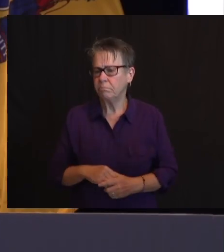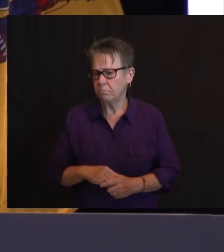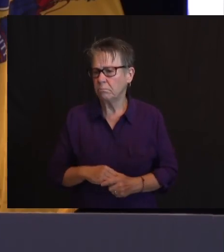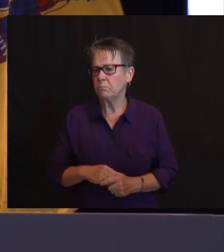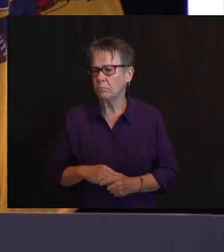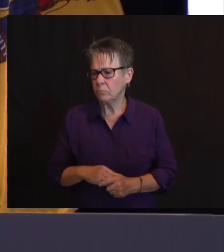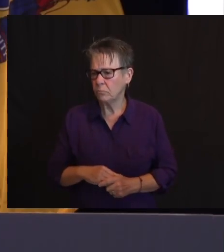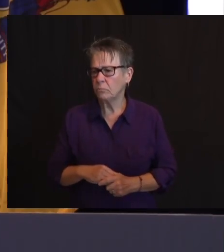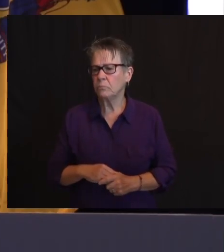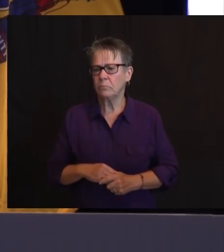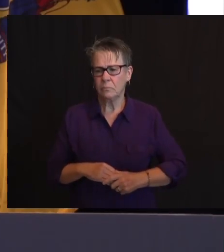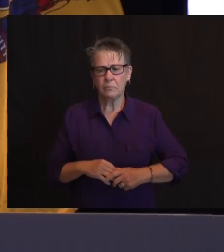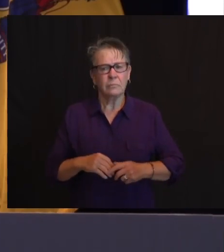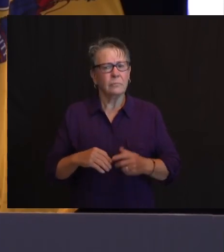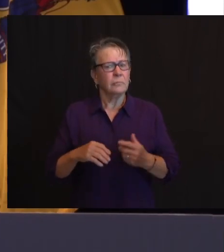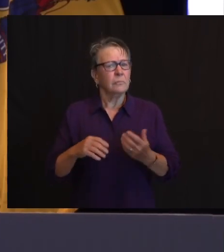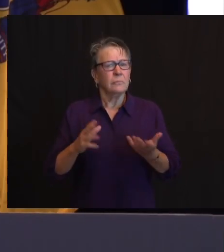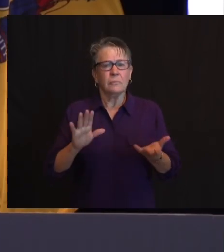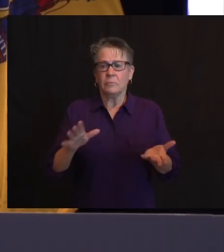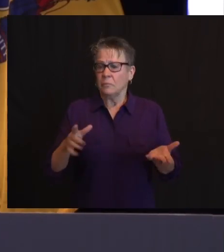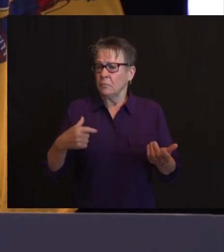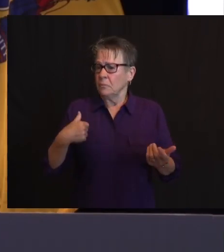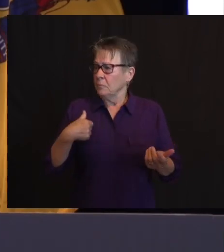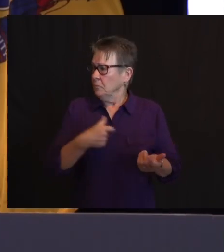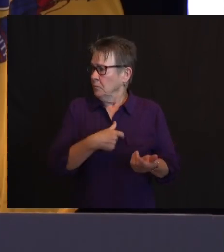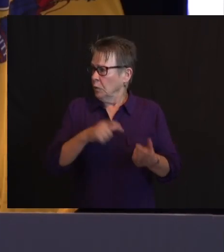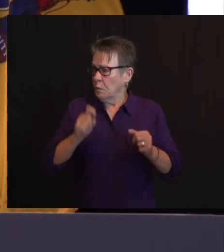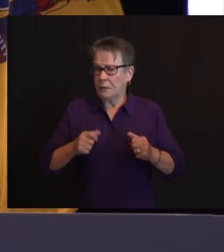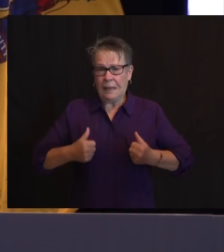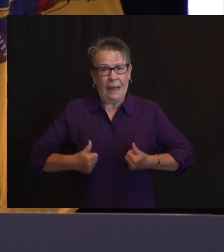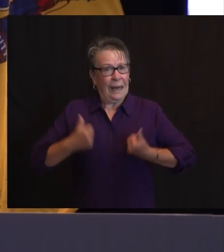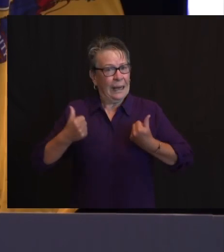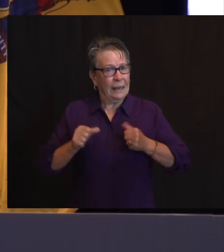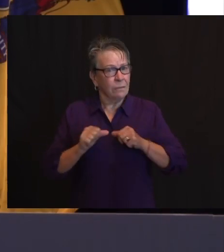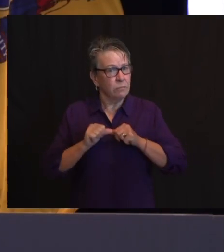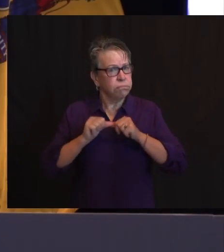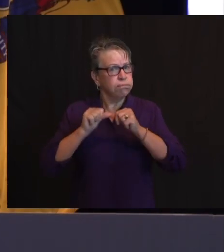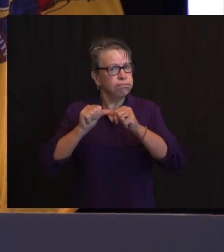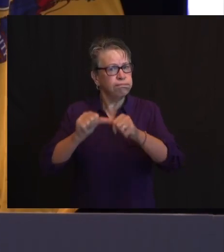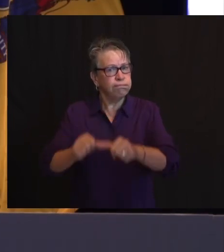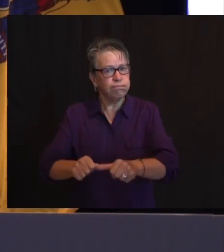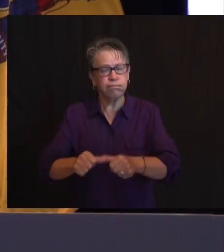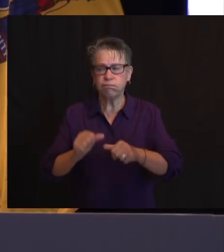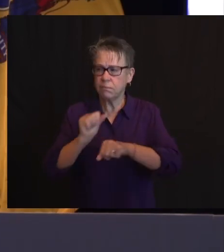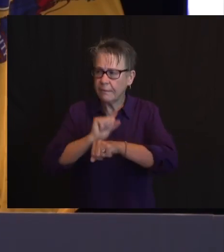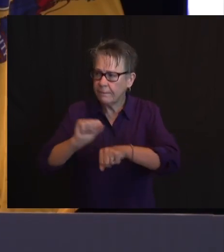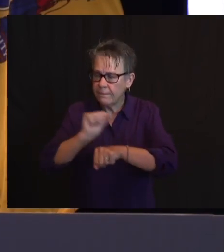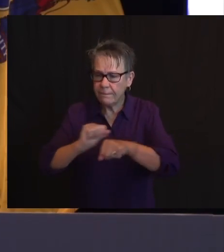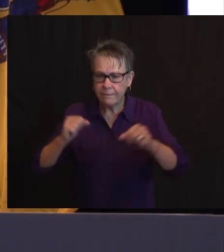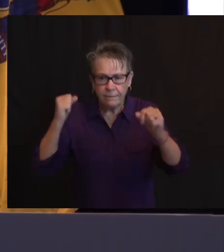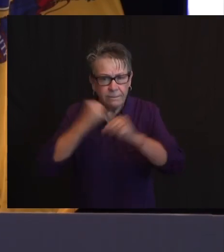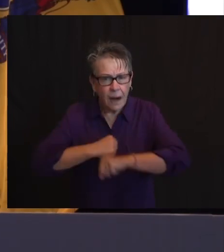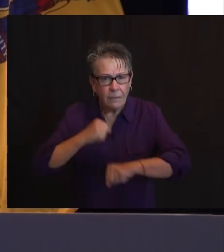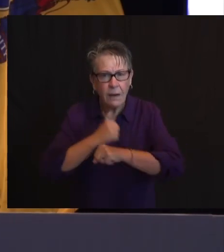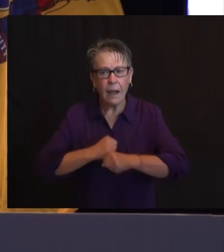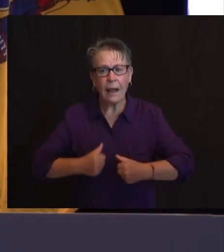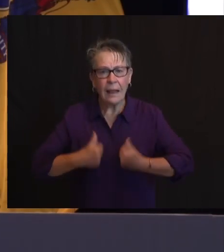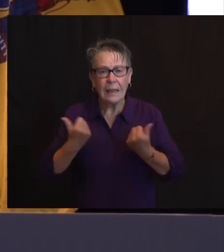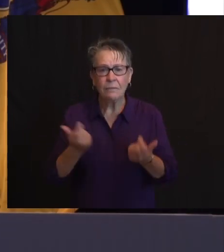we have to get back into school. We want to get back into gyms and dining, both in and